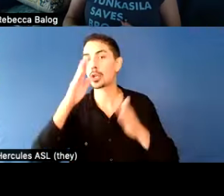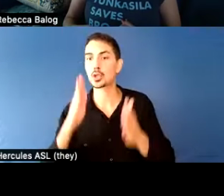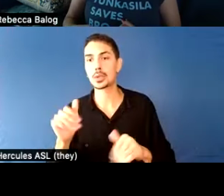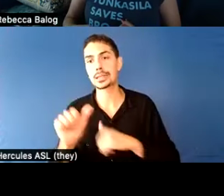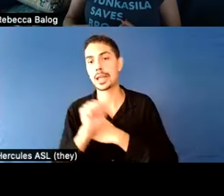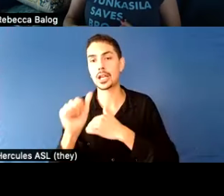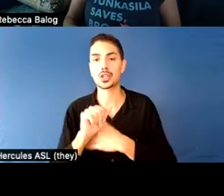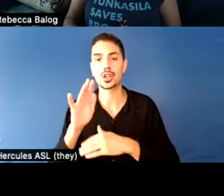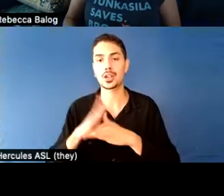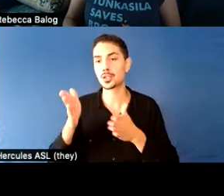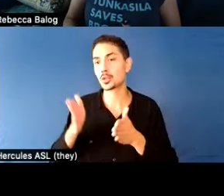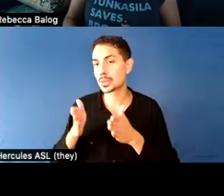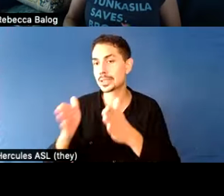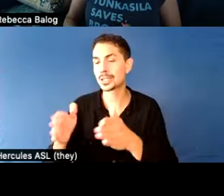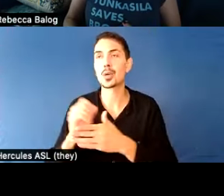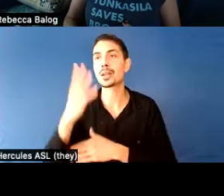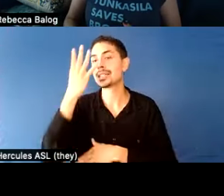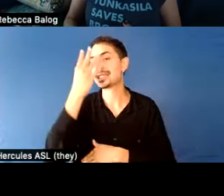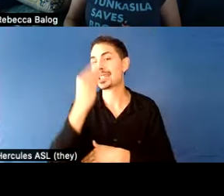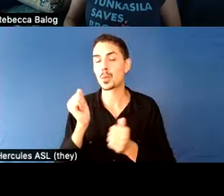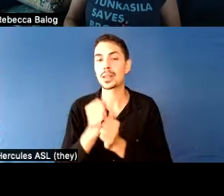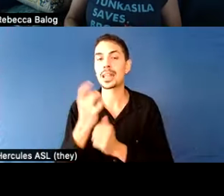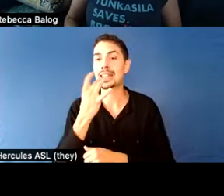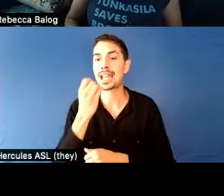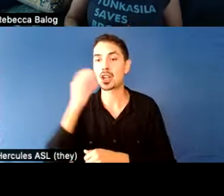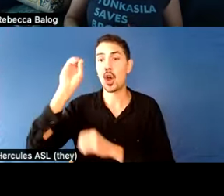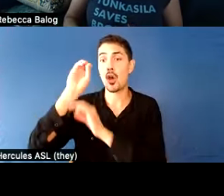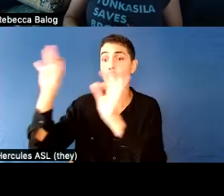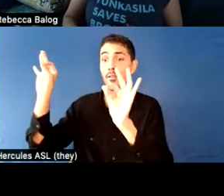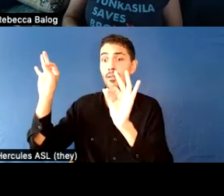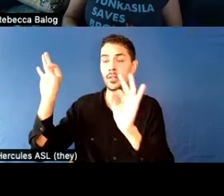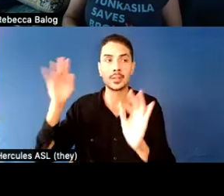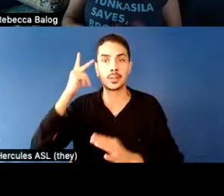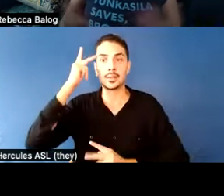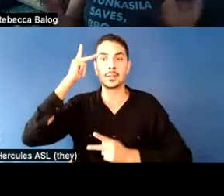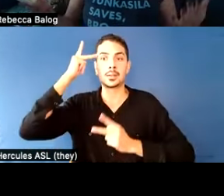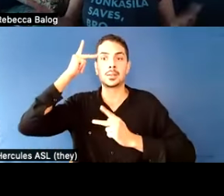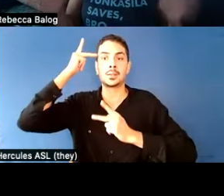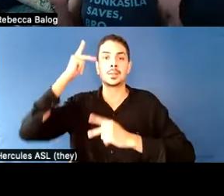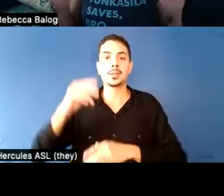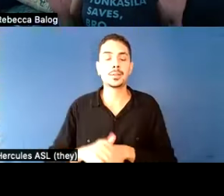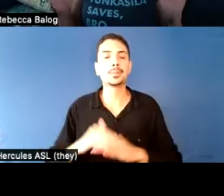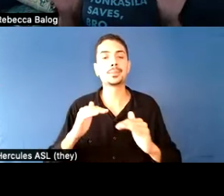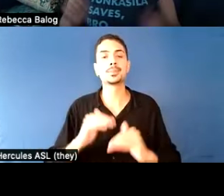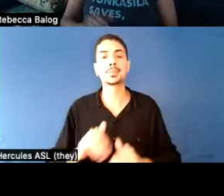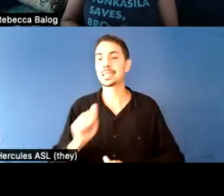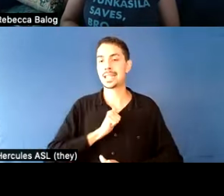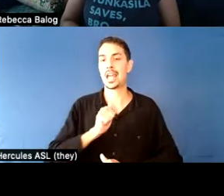corners, or sleeping with the lights off is very traumatizing. self-washing,